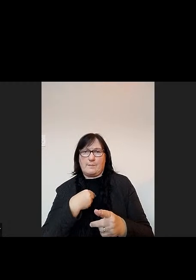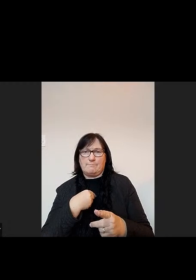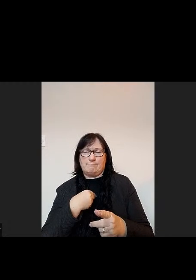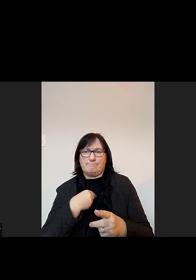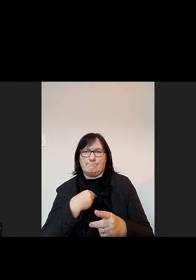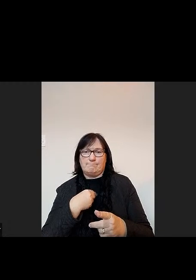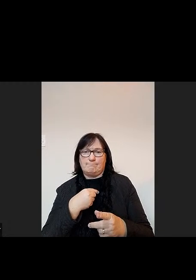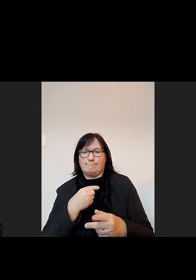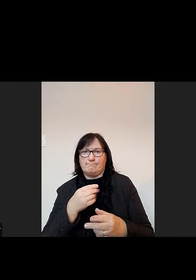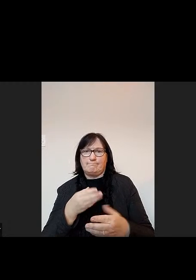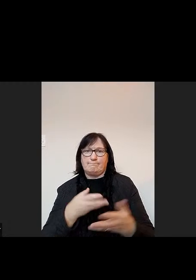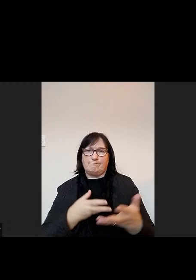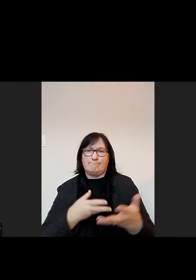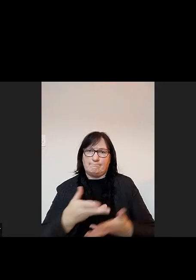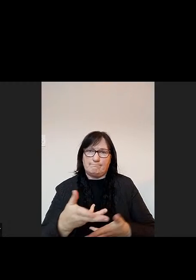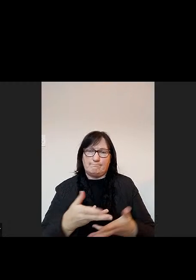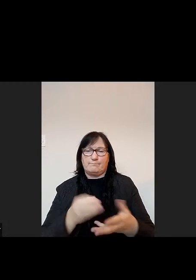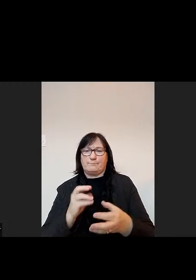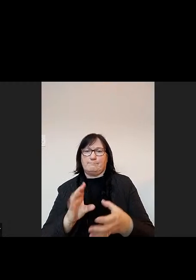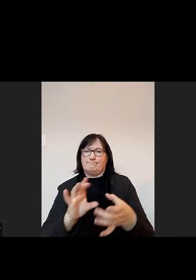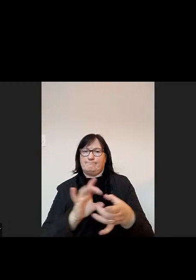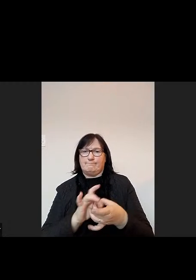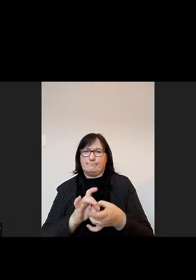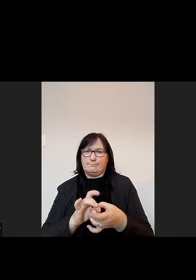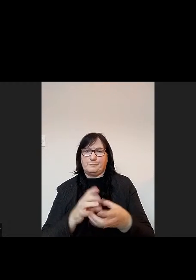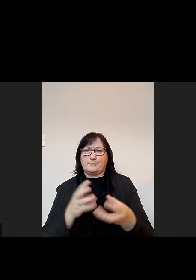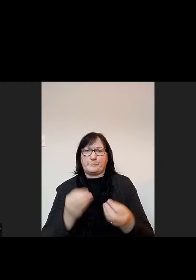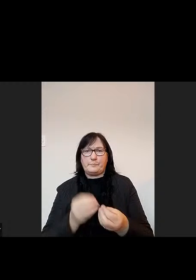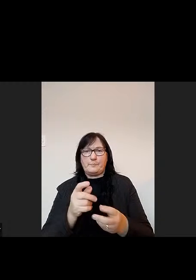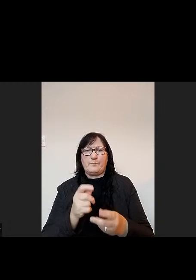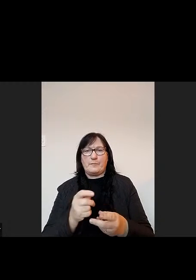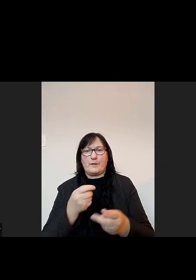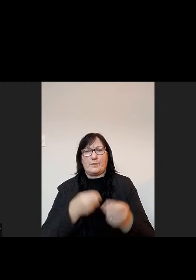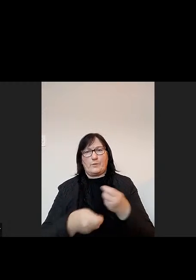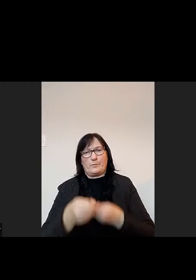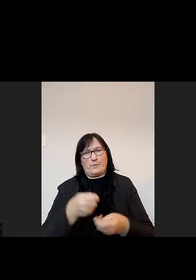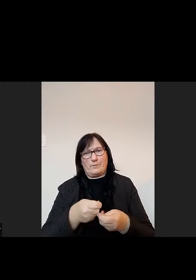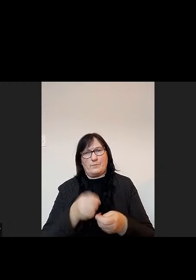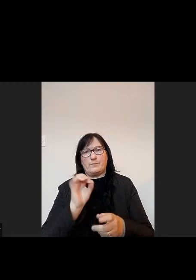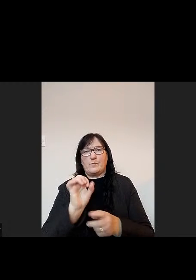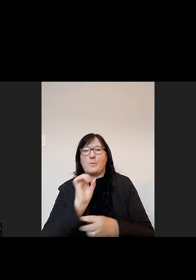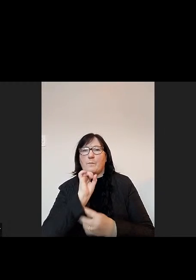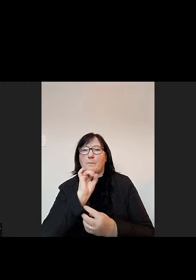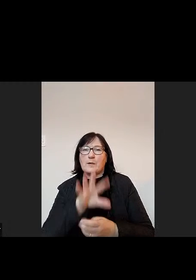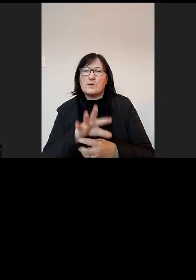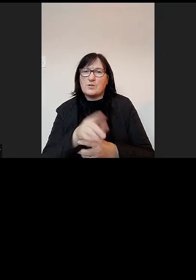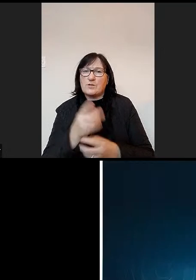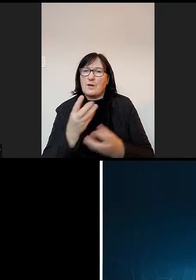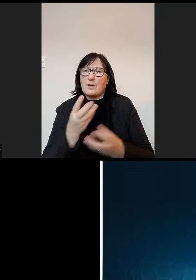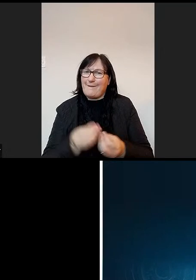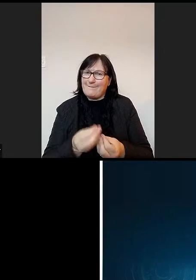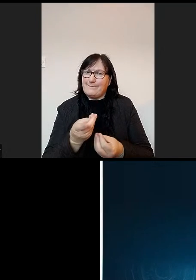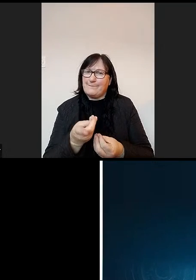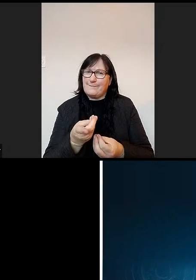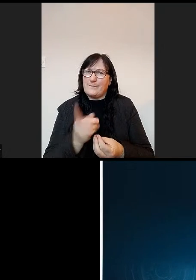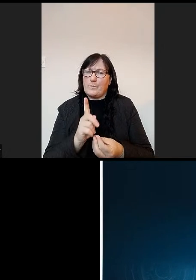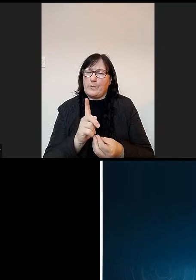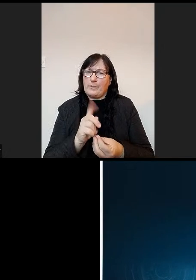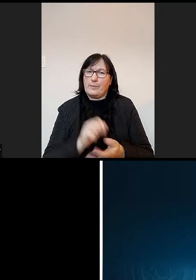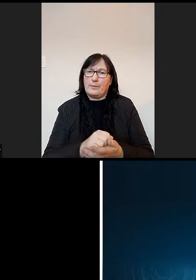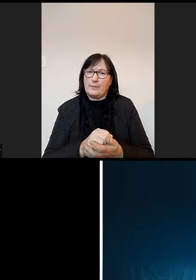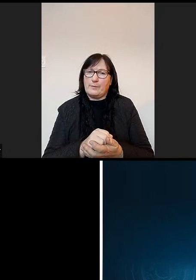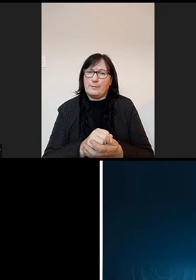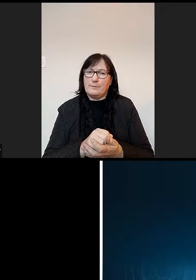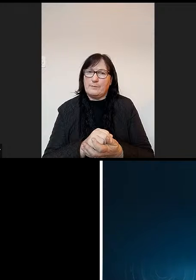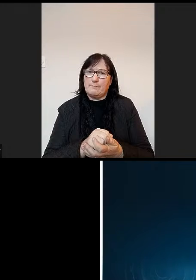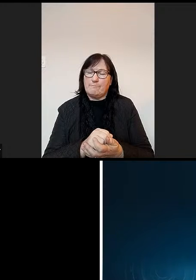traders, Mr. Pokane. What will be the message to them? What would you want to put across as the key